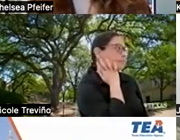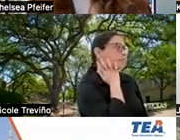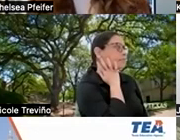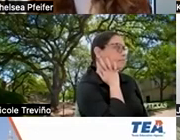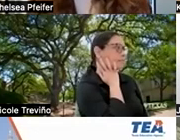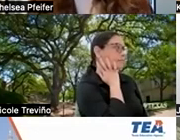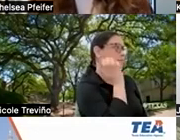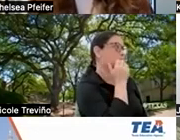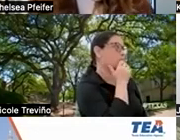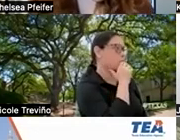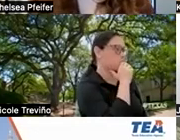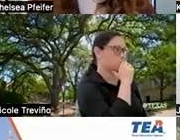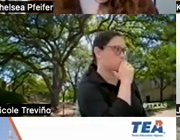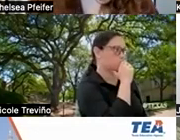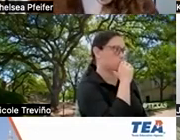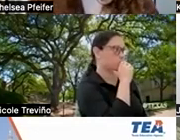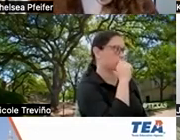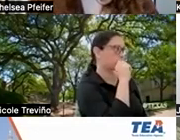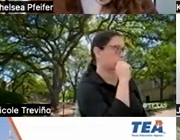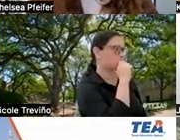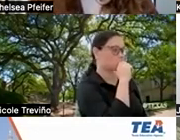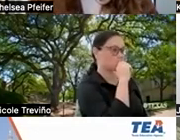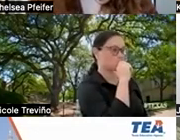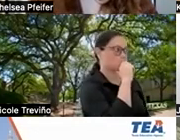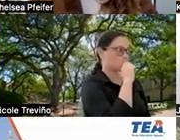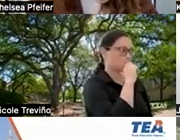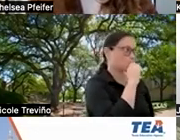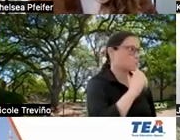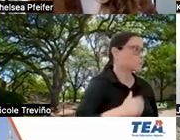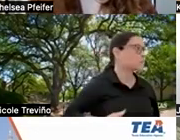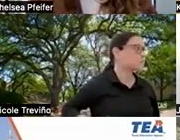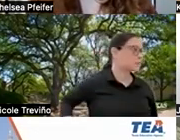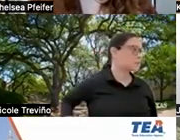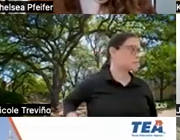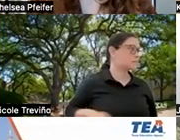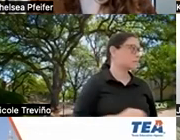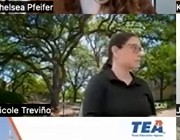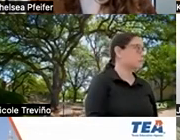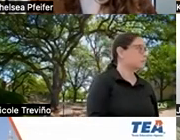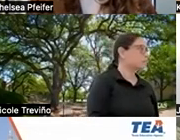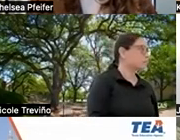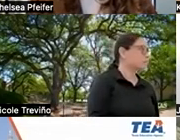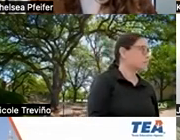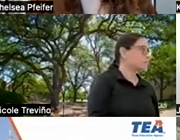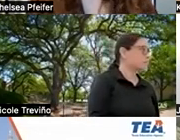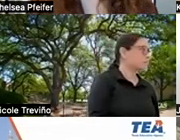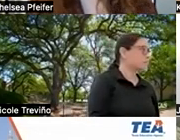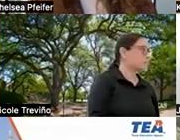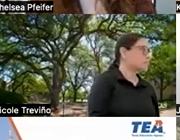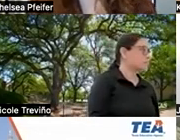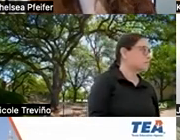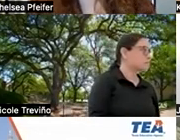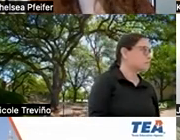had the ECI staff person that doesn't have the training to make that interpersonal relationship and